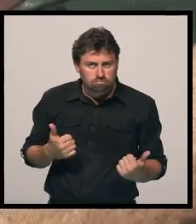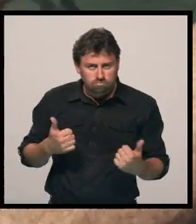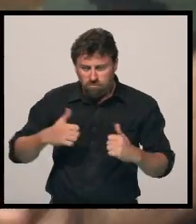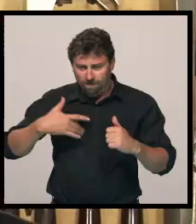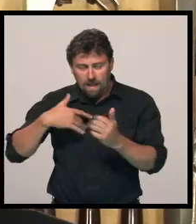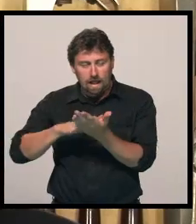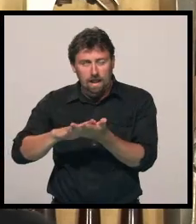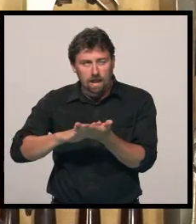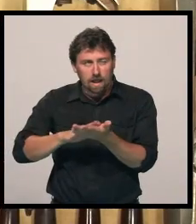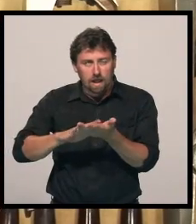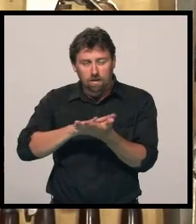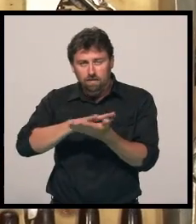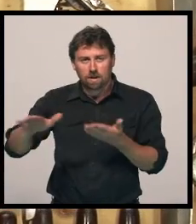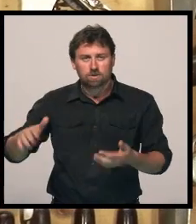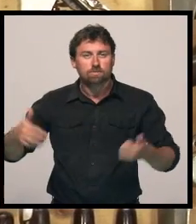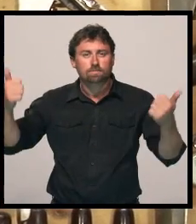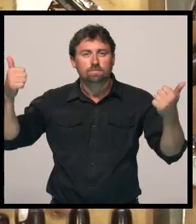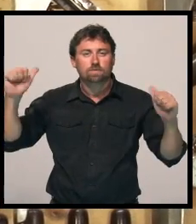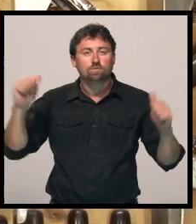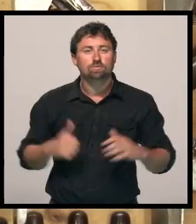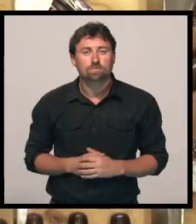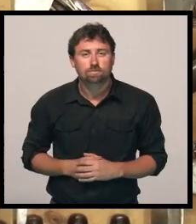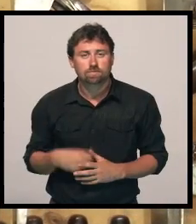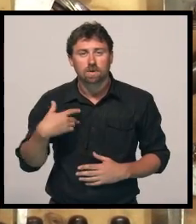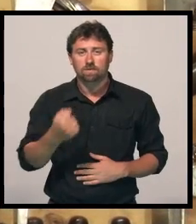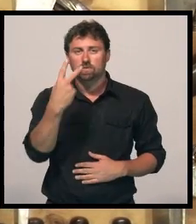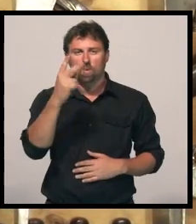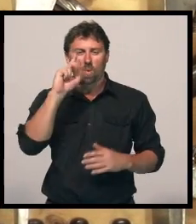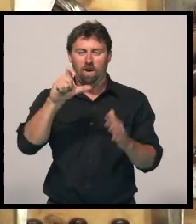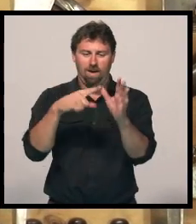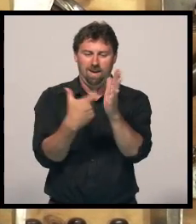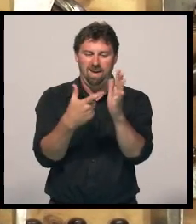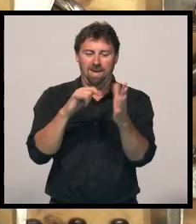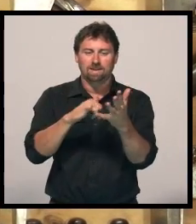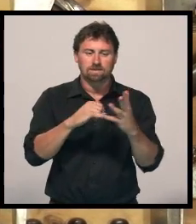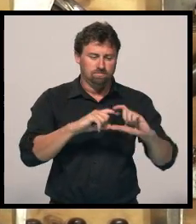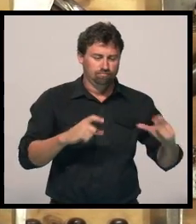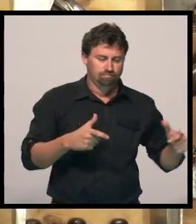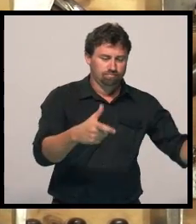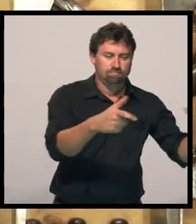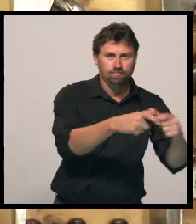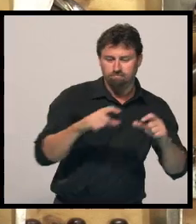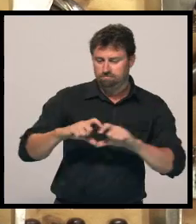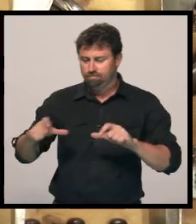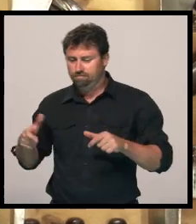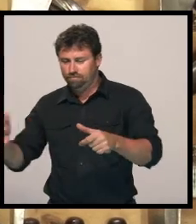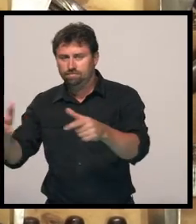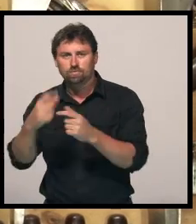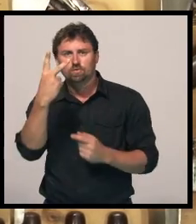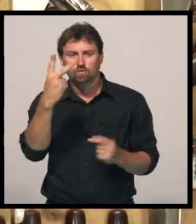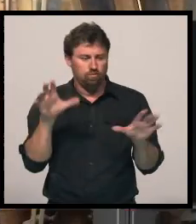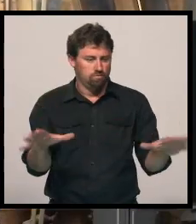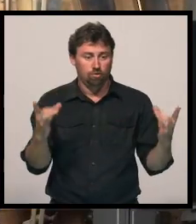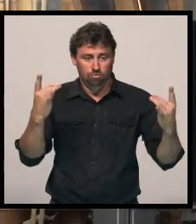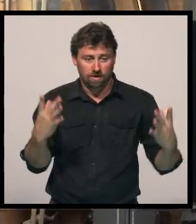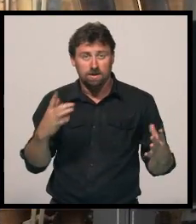top. And there you have it. So we've got 2 carcasses glued up, the veneer and ply, and also the solid timber one.